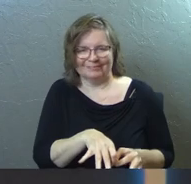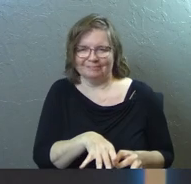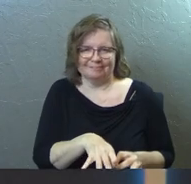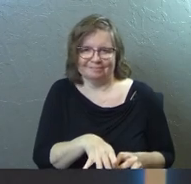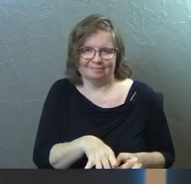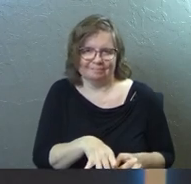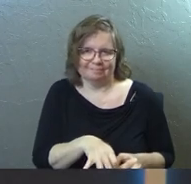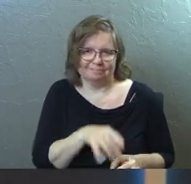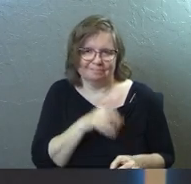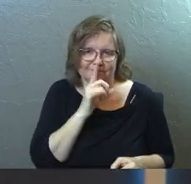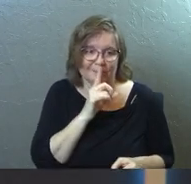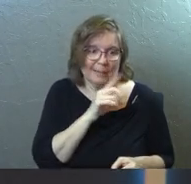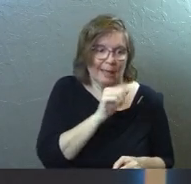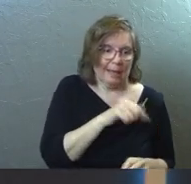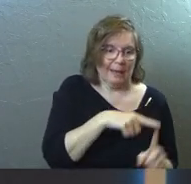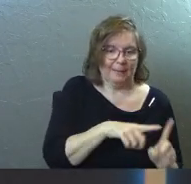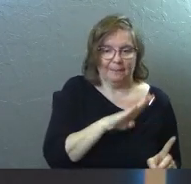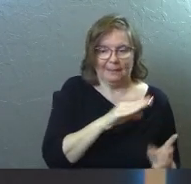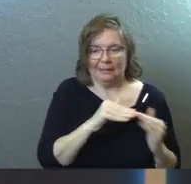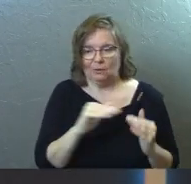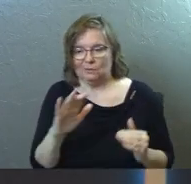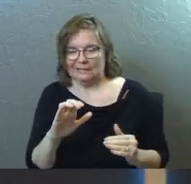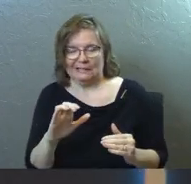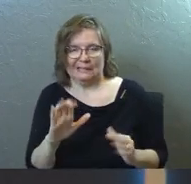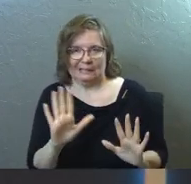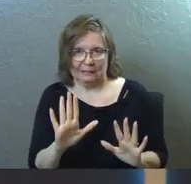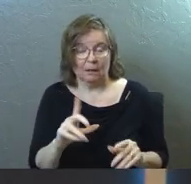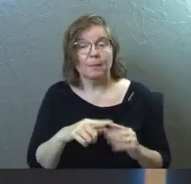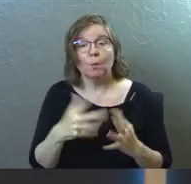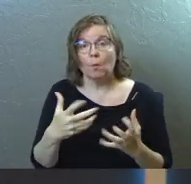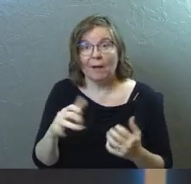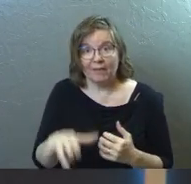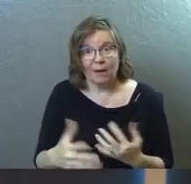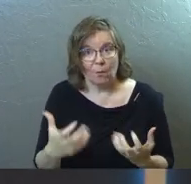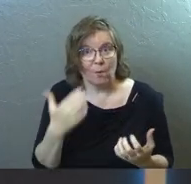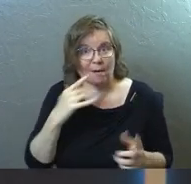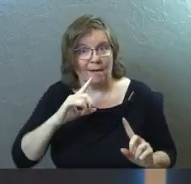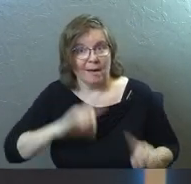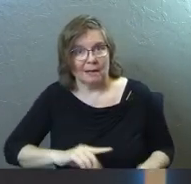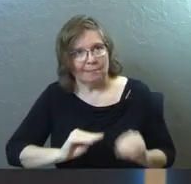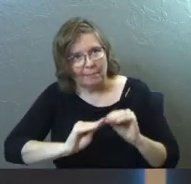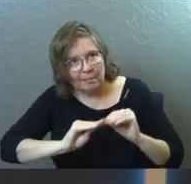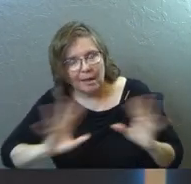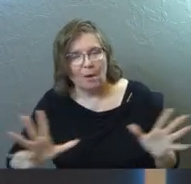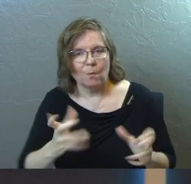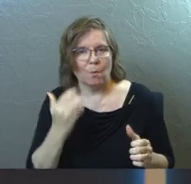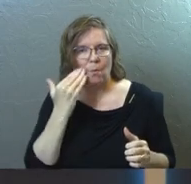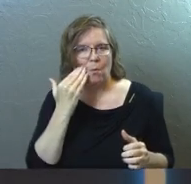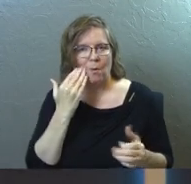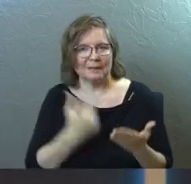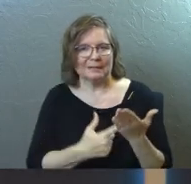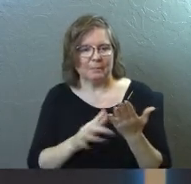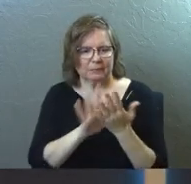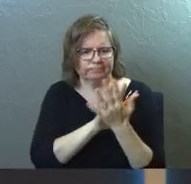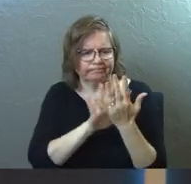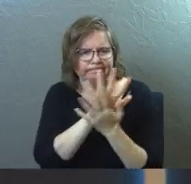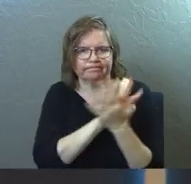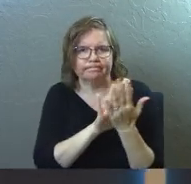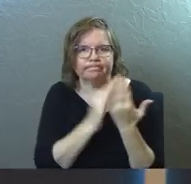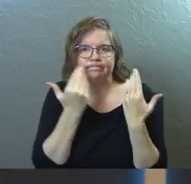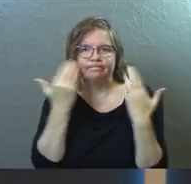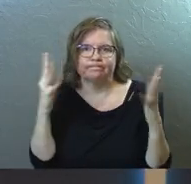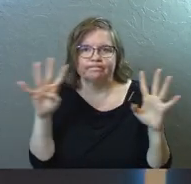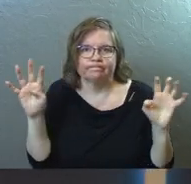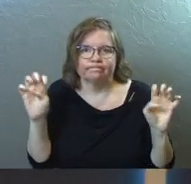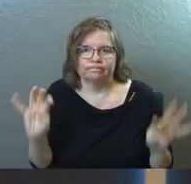how A plus B equals C and all that, right? You're like, that doesn't make sense. But that's what we want, right? We want answers. We want clarity. And sometimes we just don't have all the details